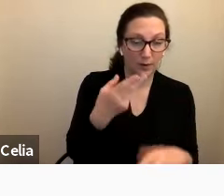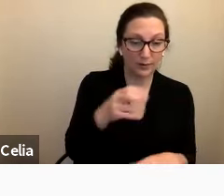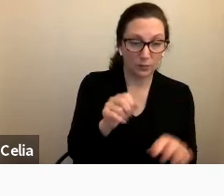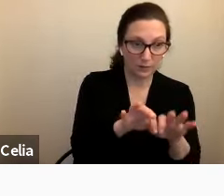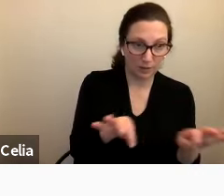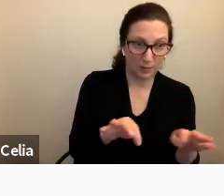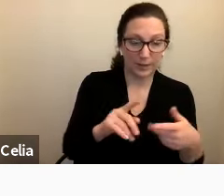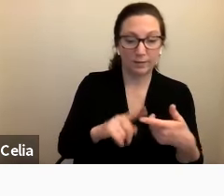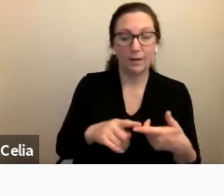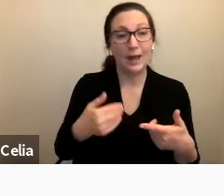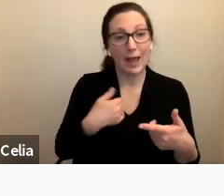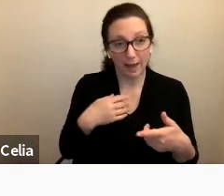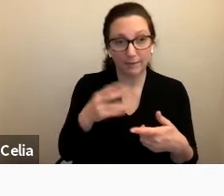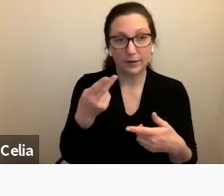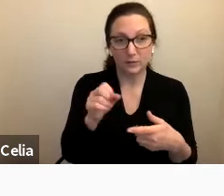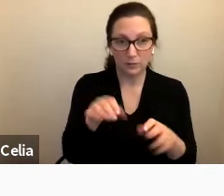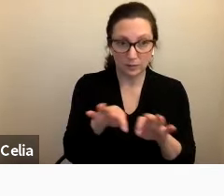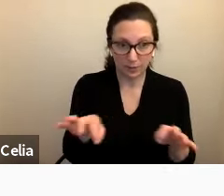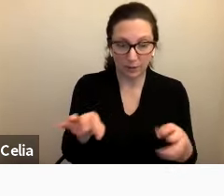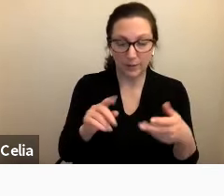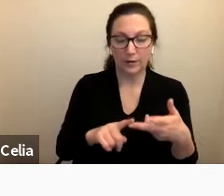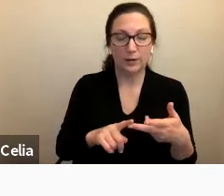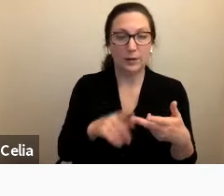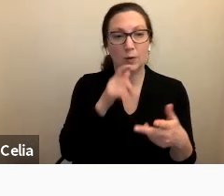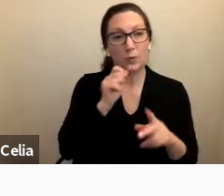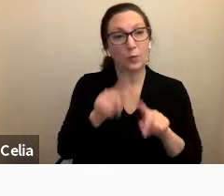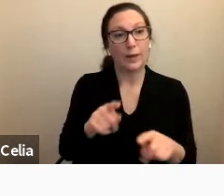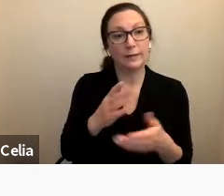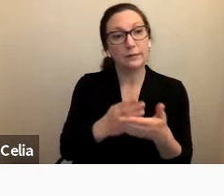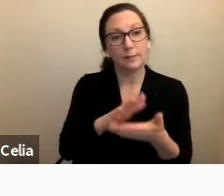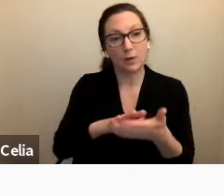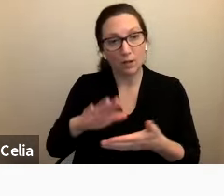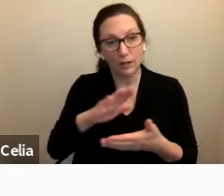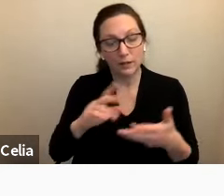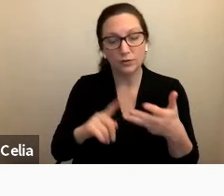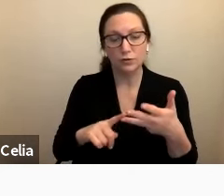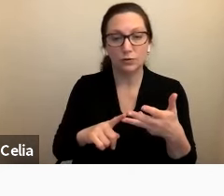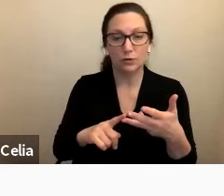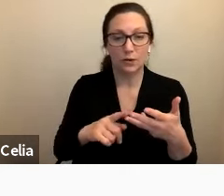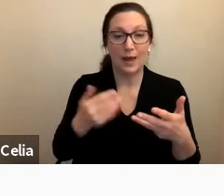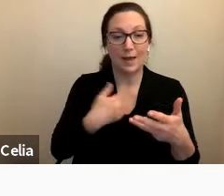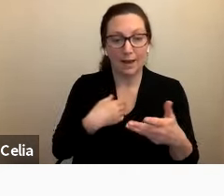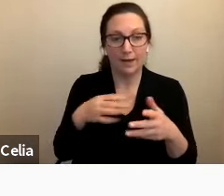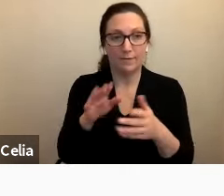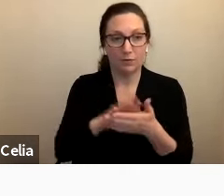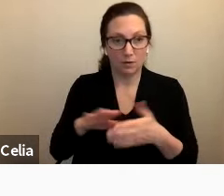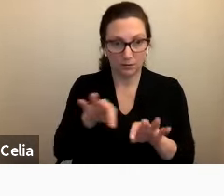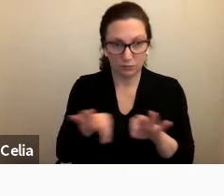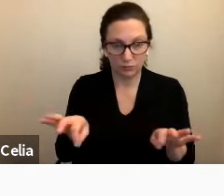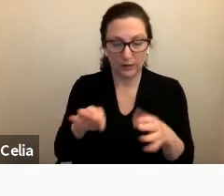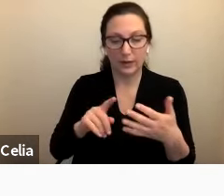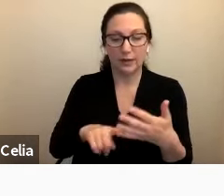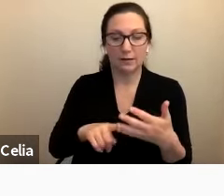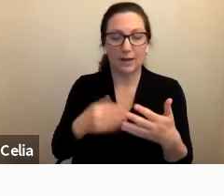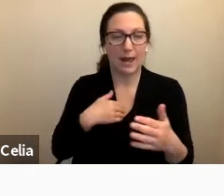high school diploma, who have attended some college, who have a college degree, and who have